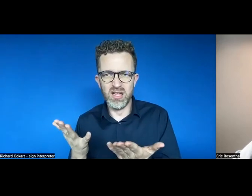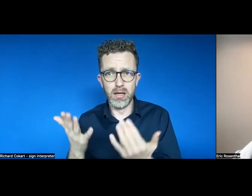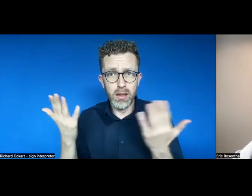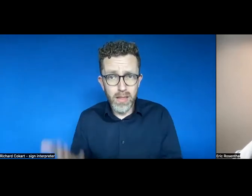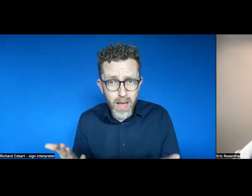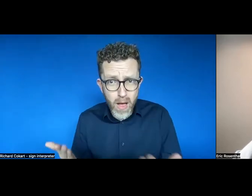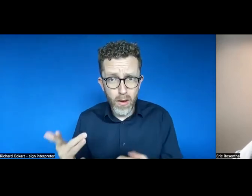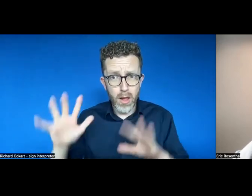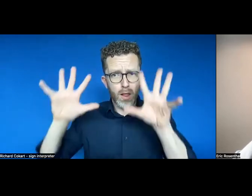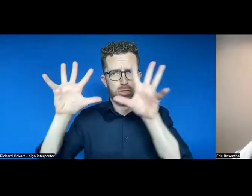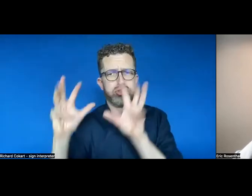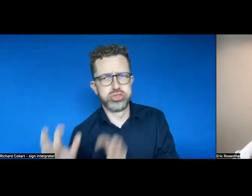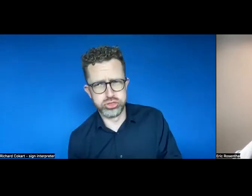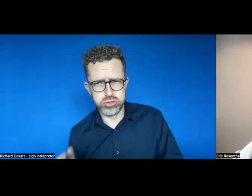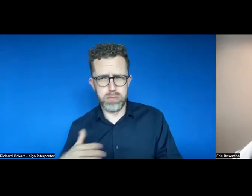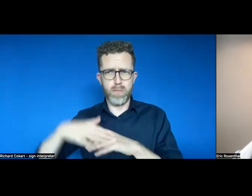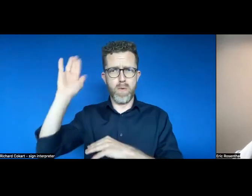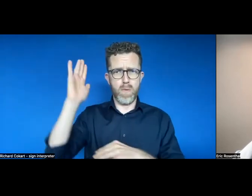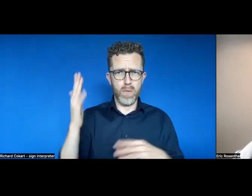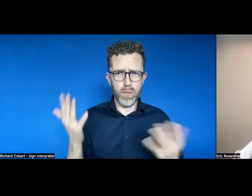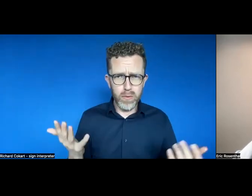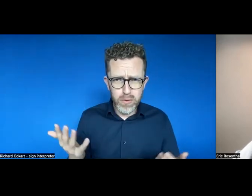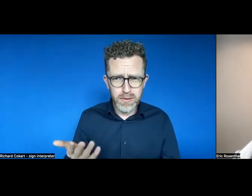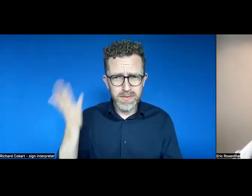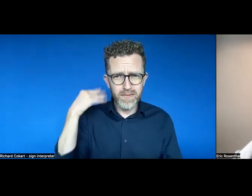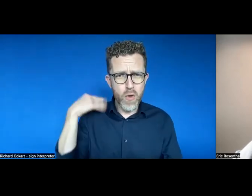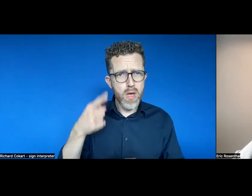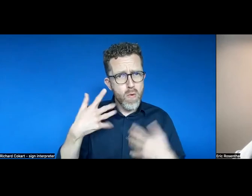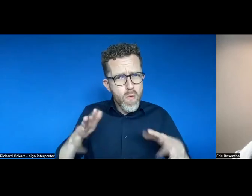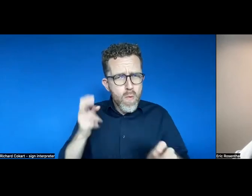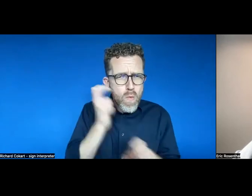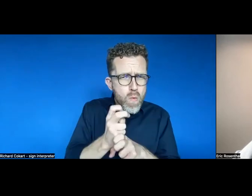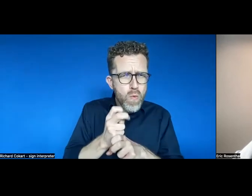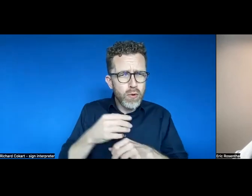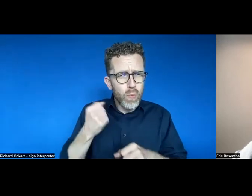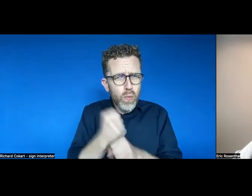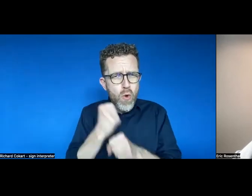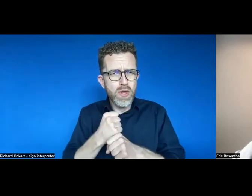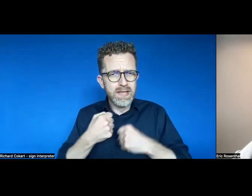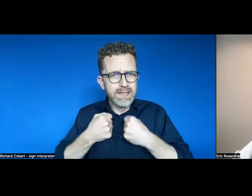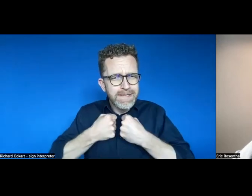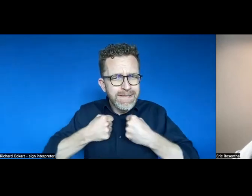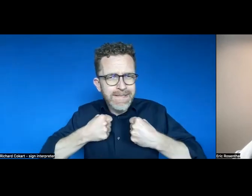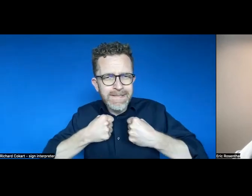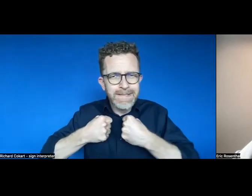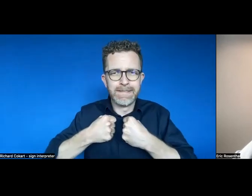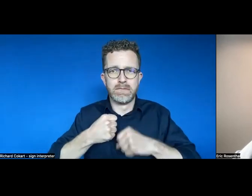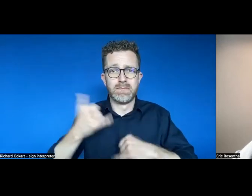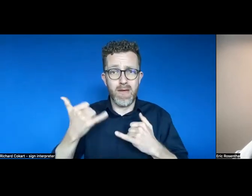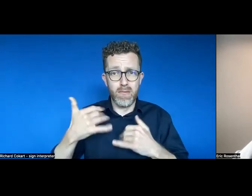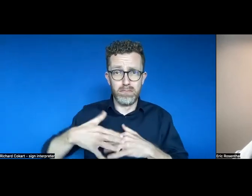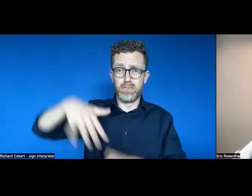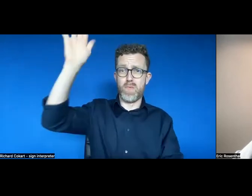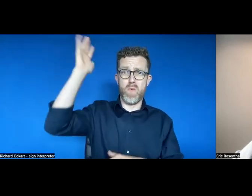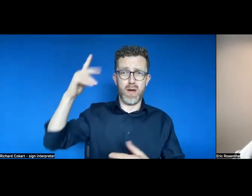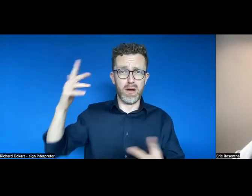to, who went off to Western Europe and left them behind. The trauma that those facing, looking into